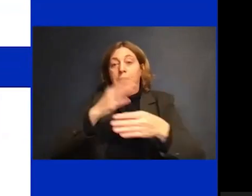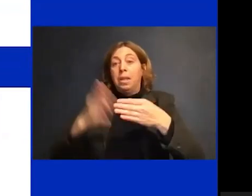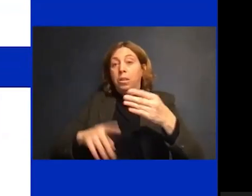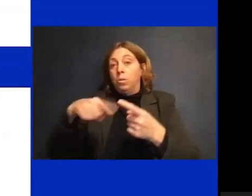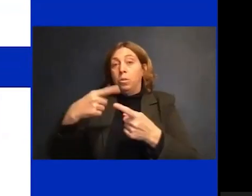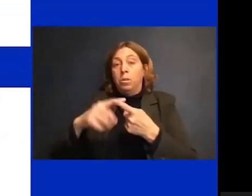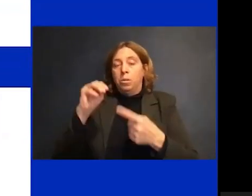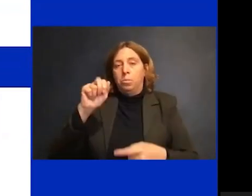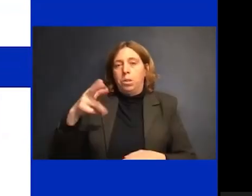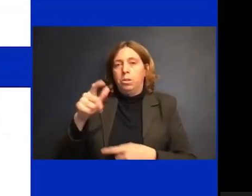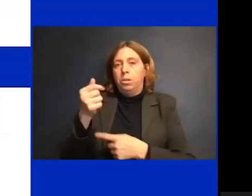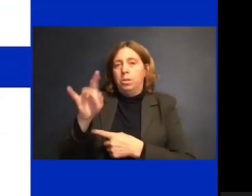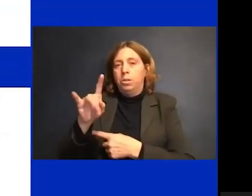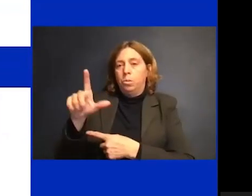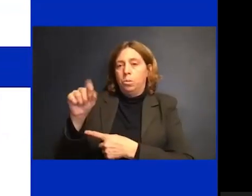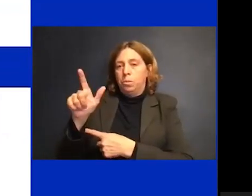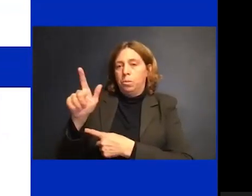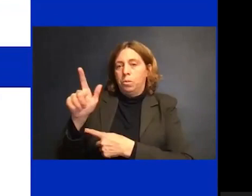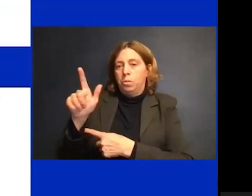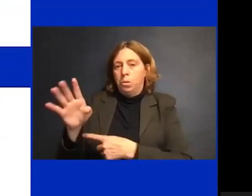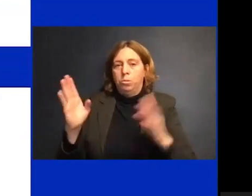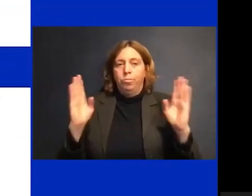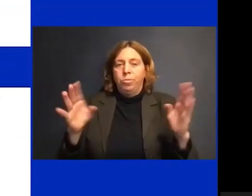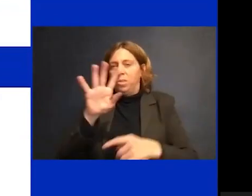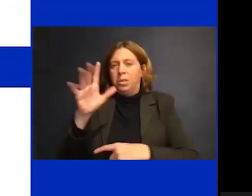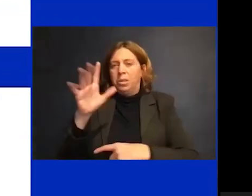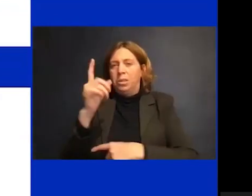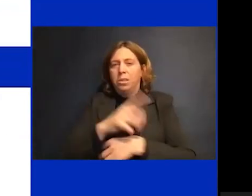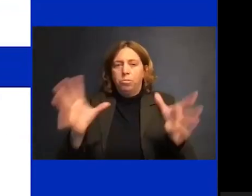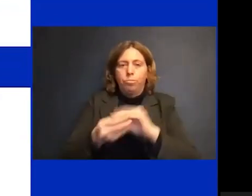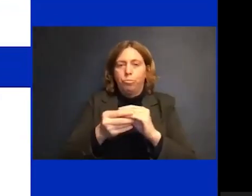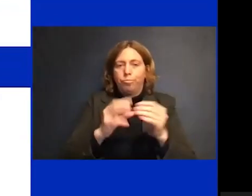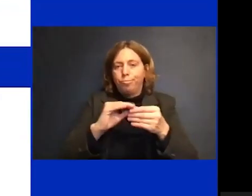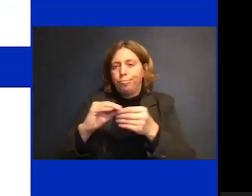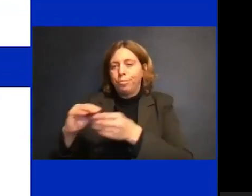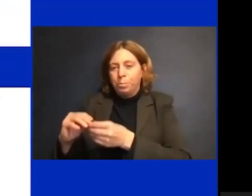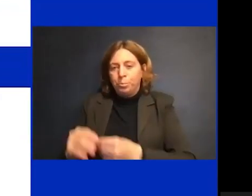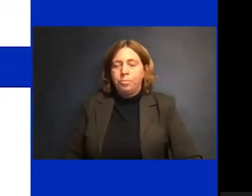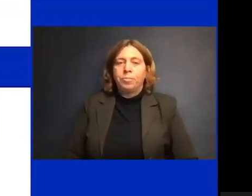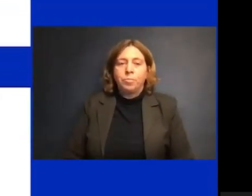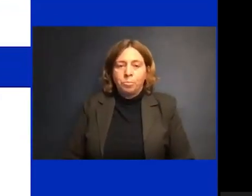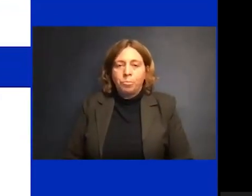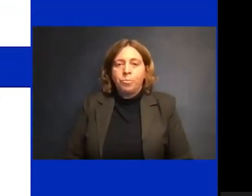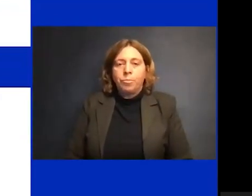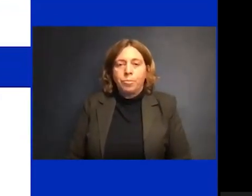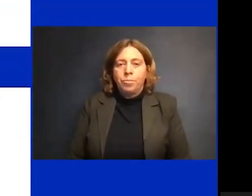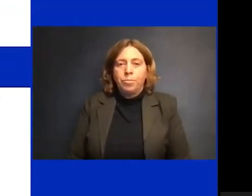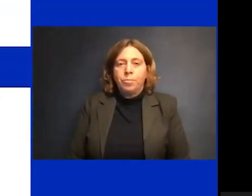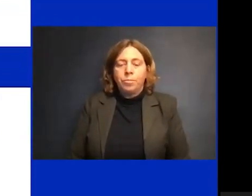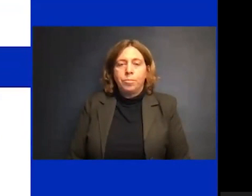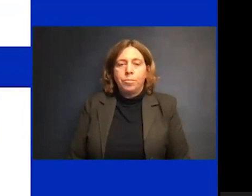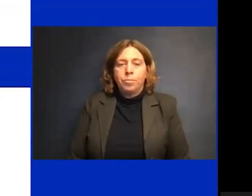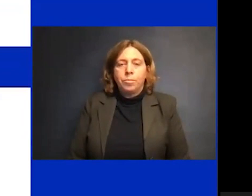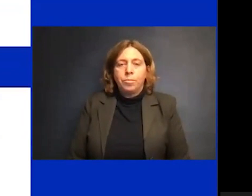public comment period started on February 2nd, 2024, and will end on March 18, 2024.